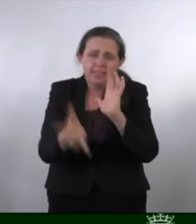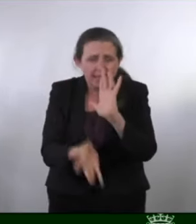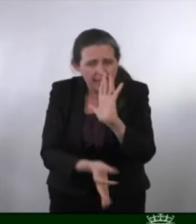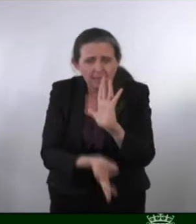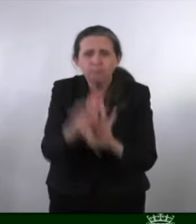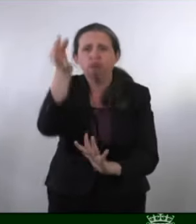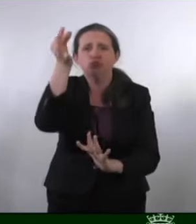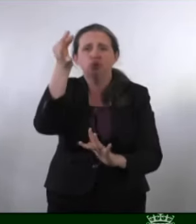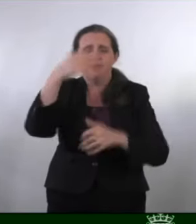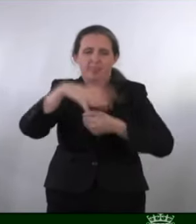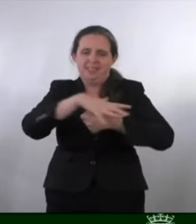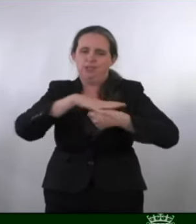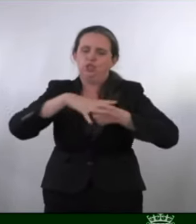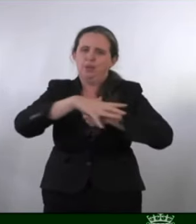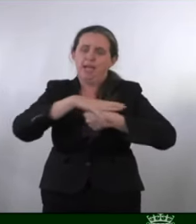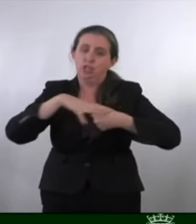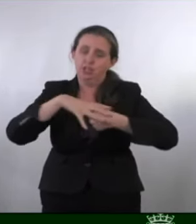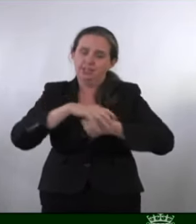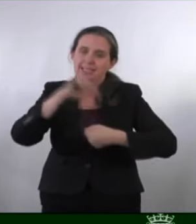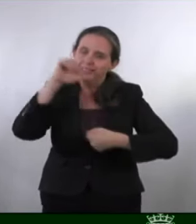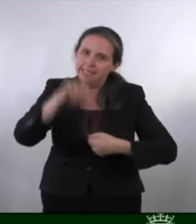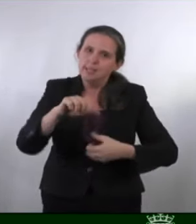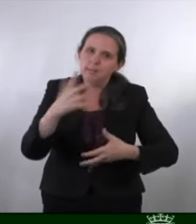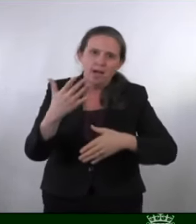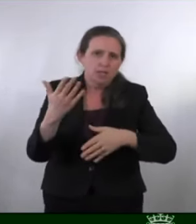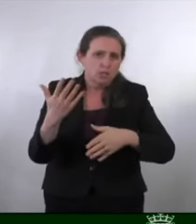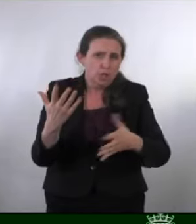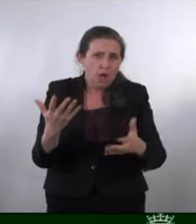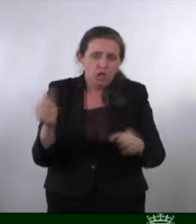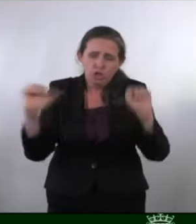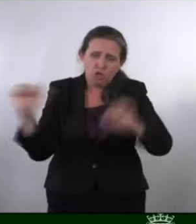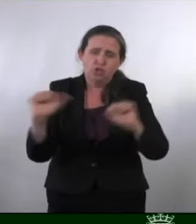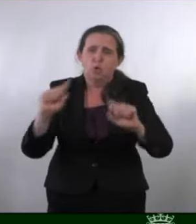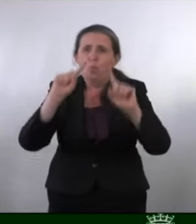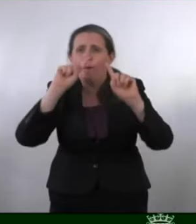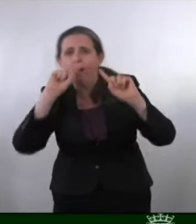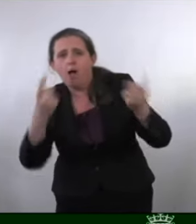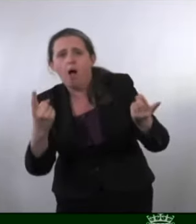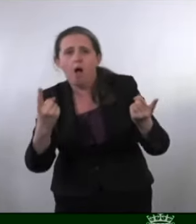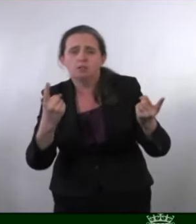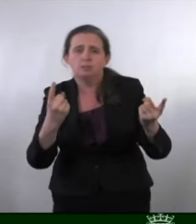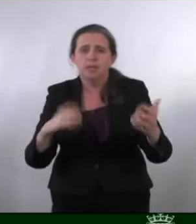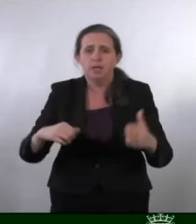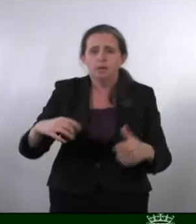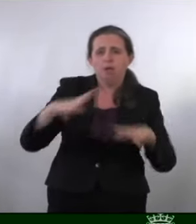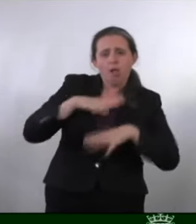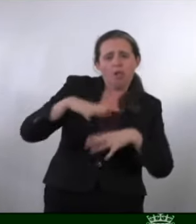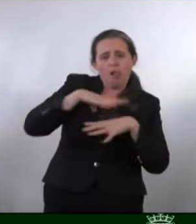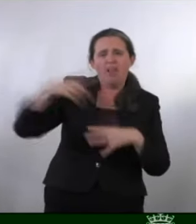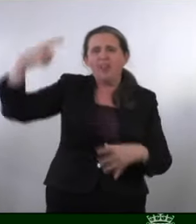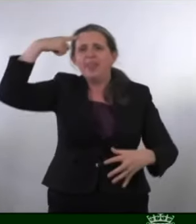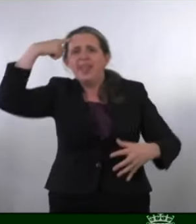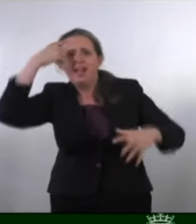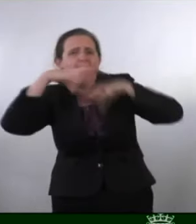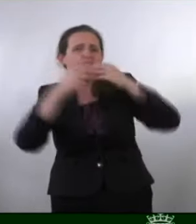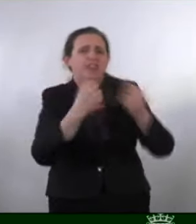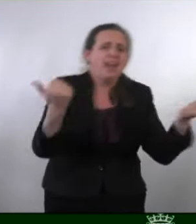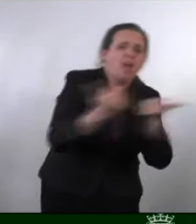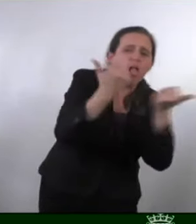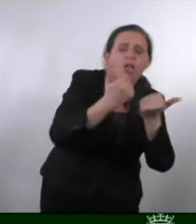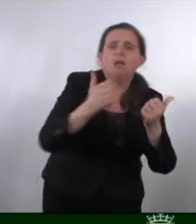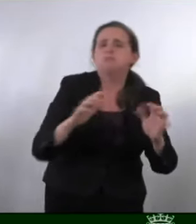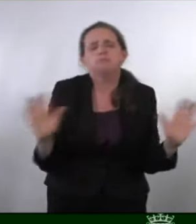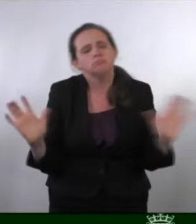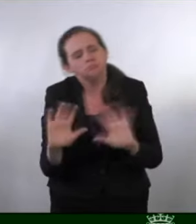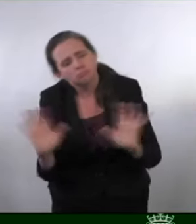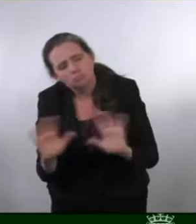our position, but it's too early, far too early to be complacent about that. But obviously I thank the company and